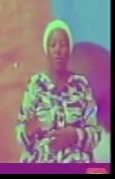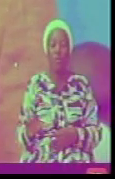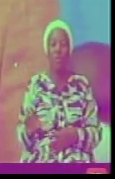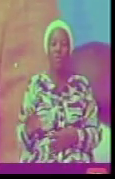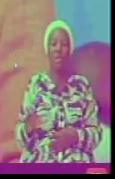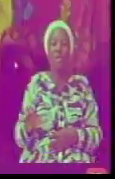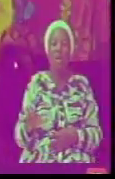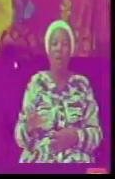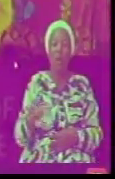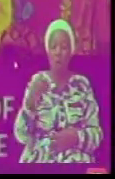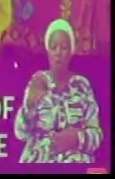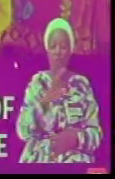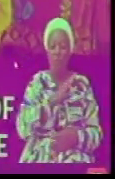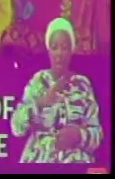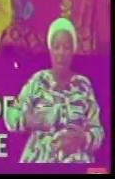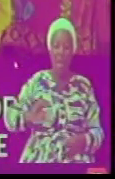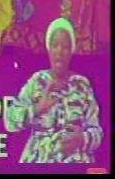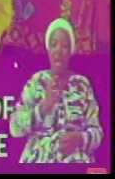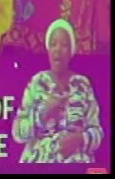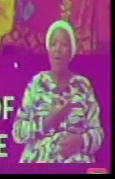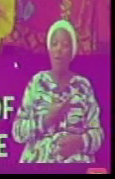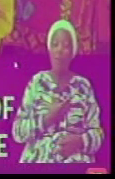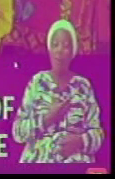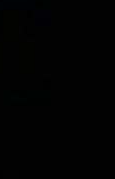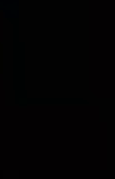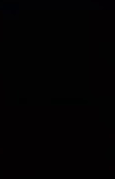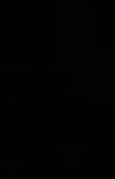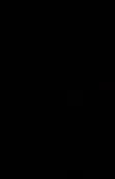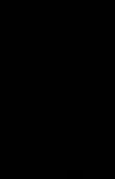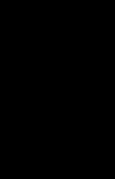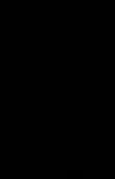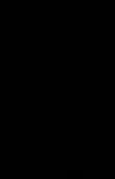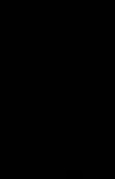cross of Christ, our humiliated